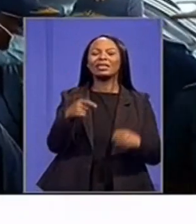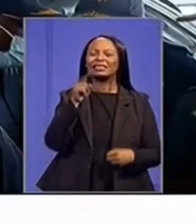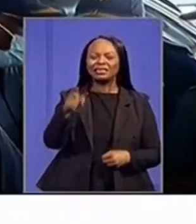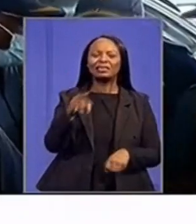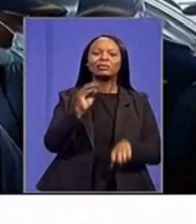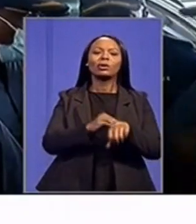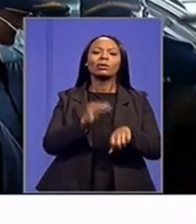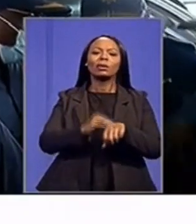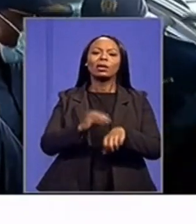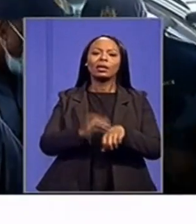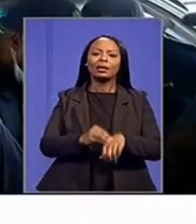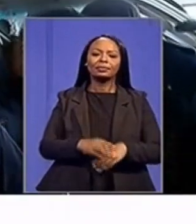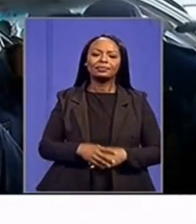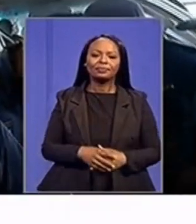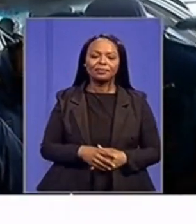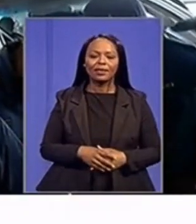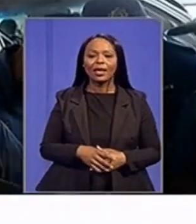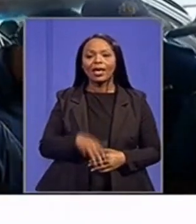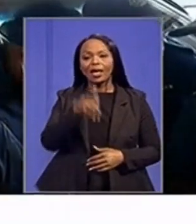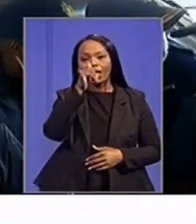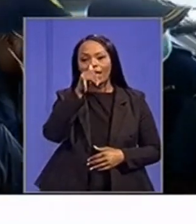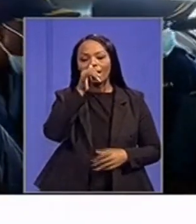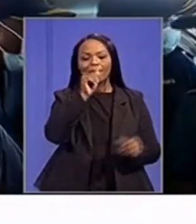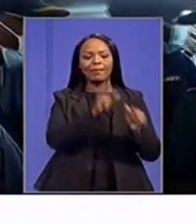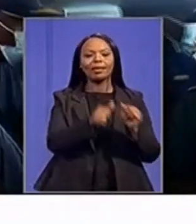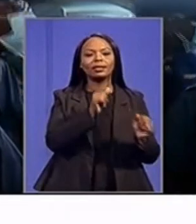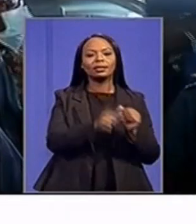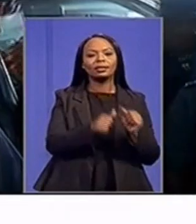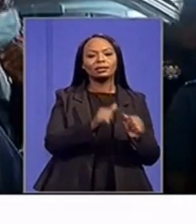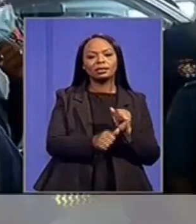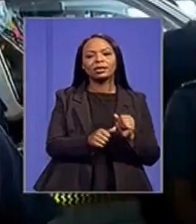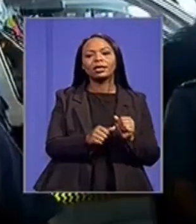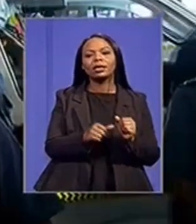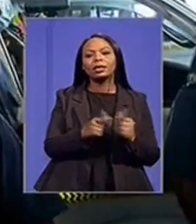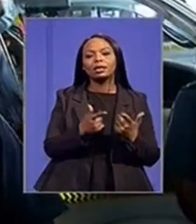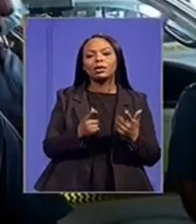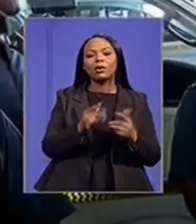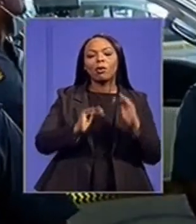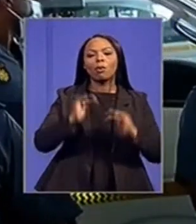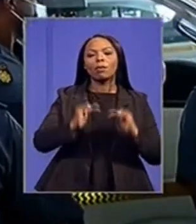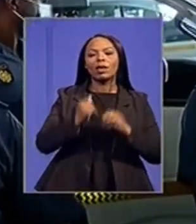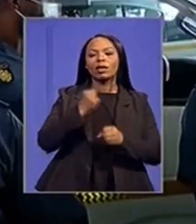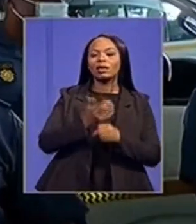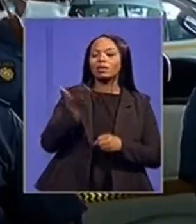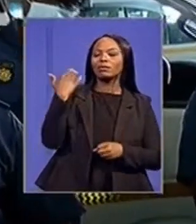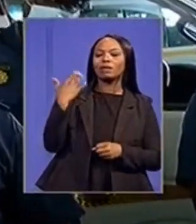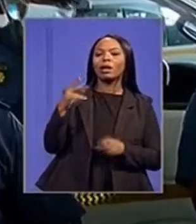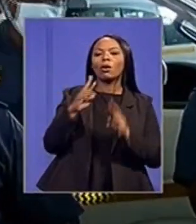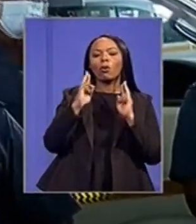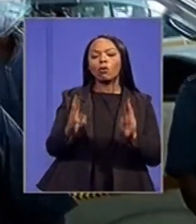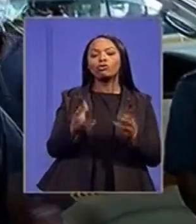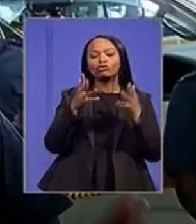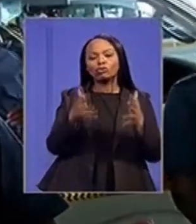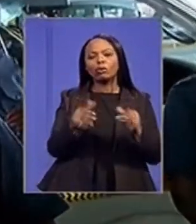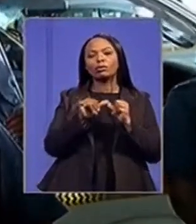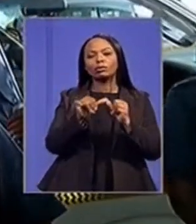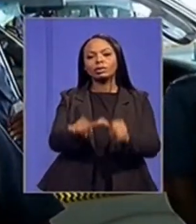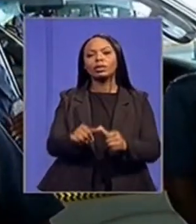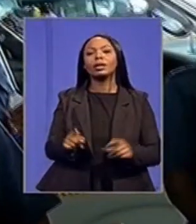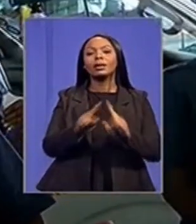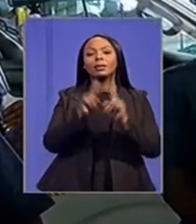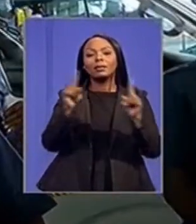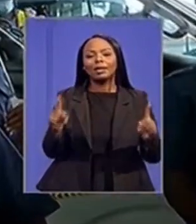this time when it comes to the crime situation than the other previous year, and we hope people keep it that way. But people, they